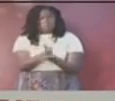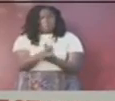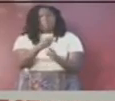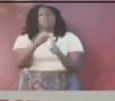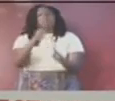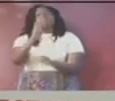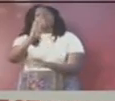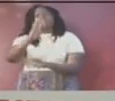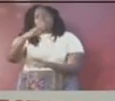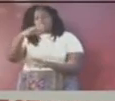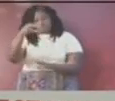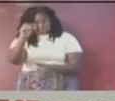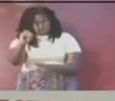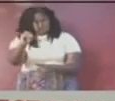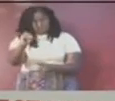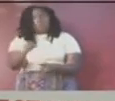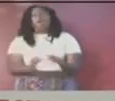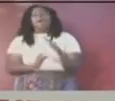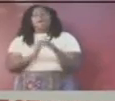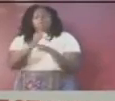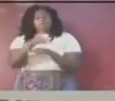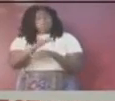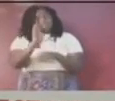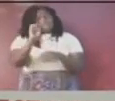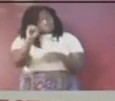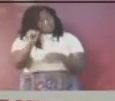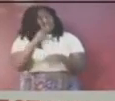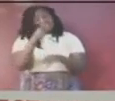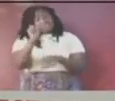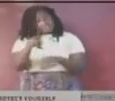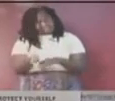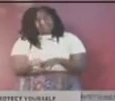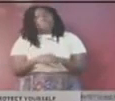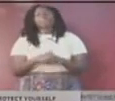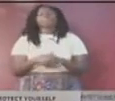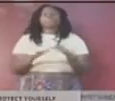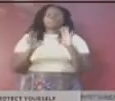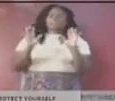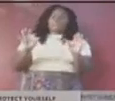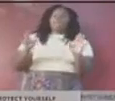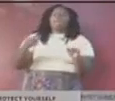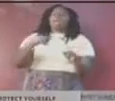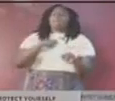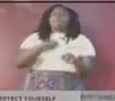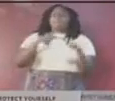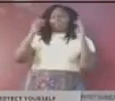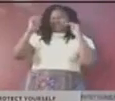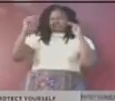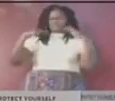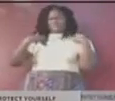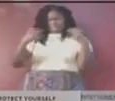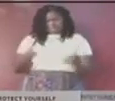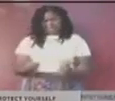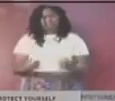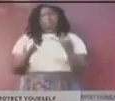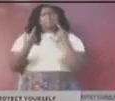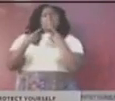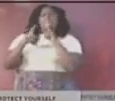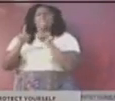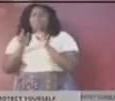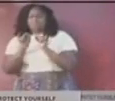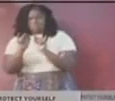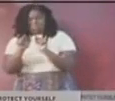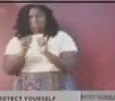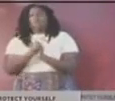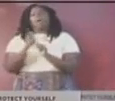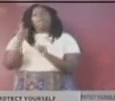those over 60 years of age at this time. Let me just clarify again. And prior, we all